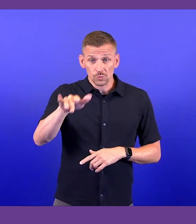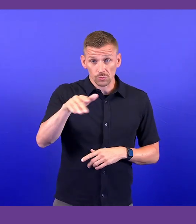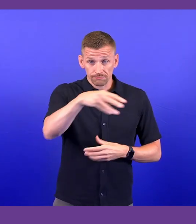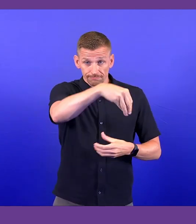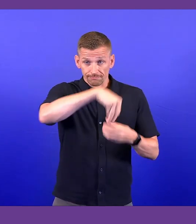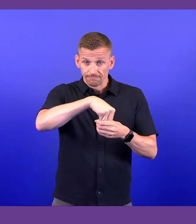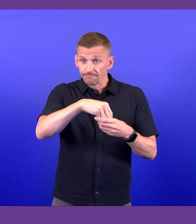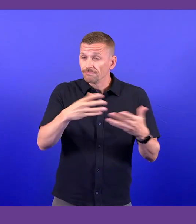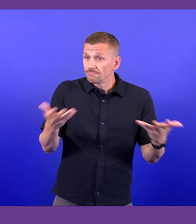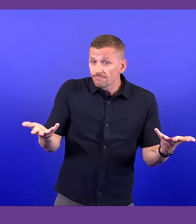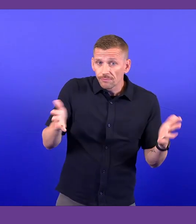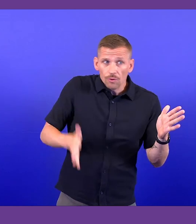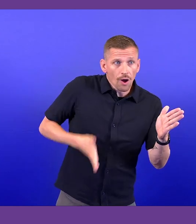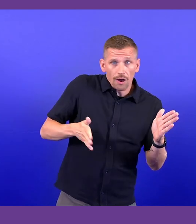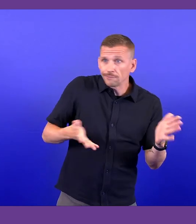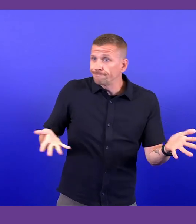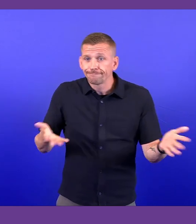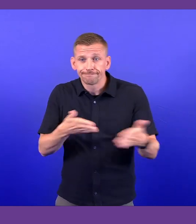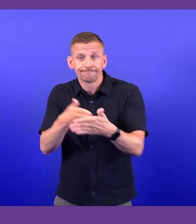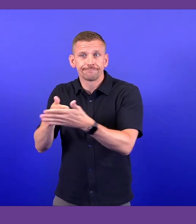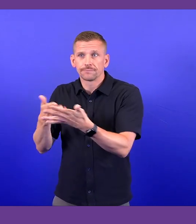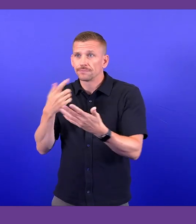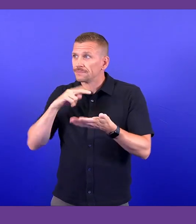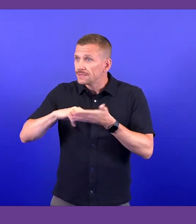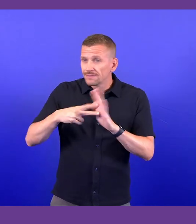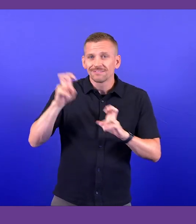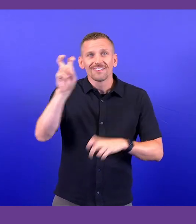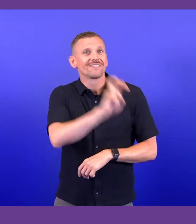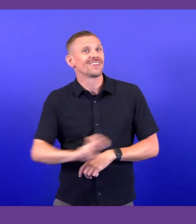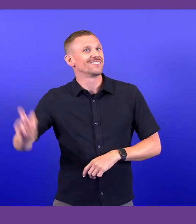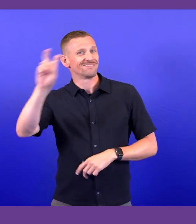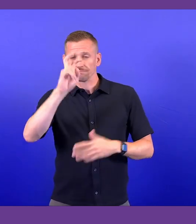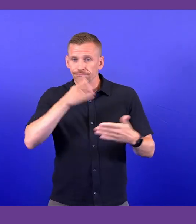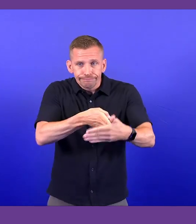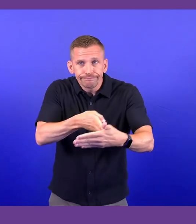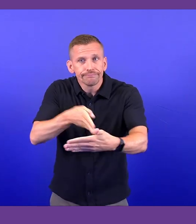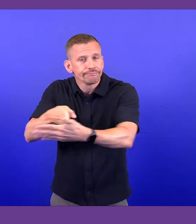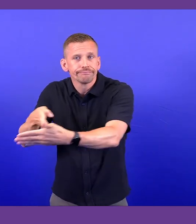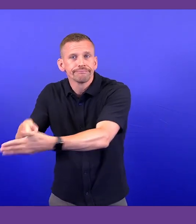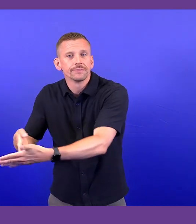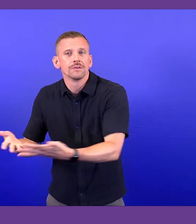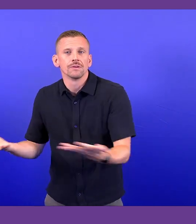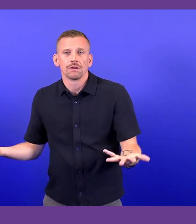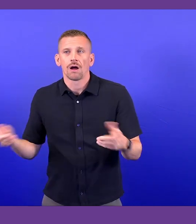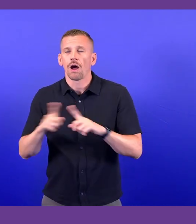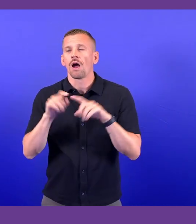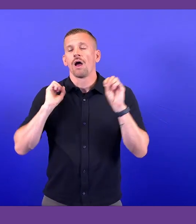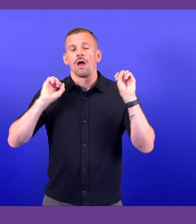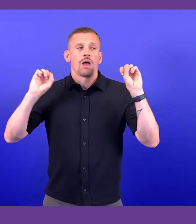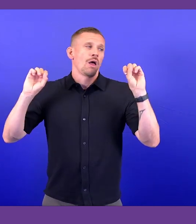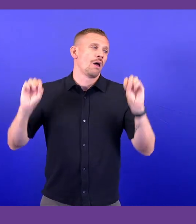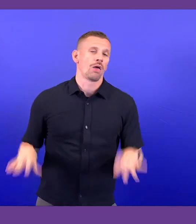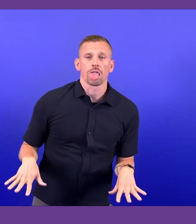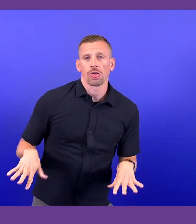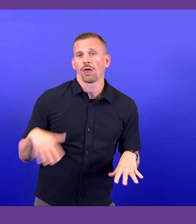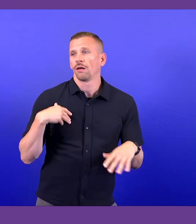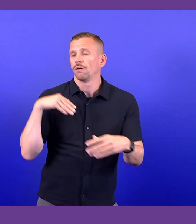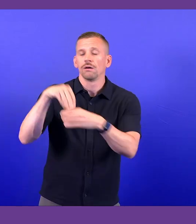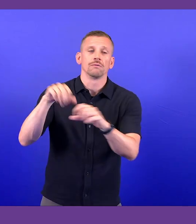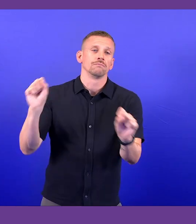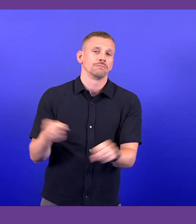their travel due to the different obstacles they are achieving in their